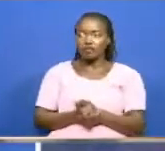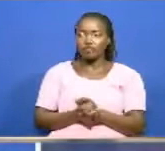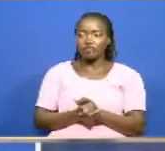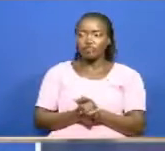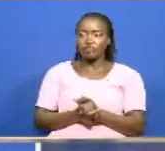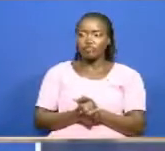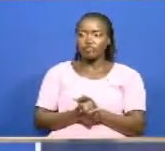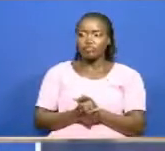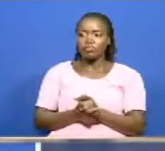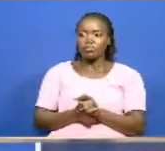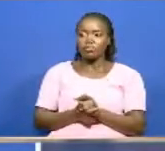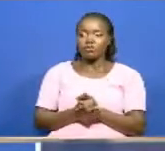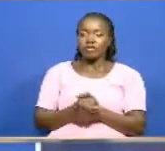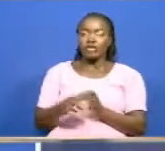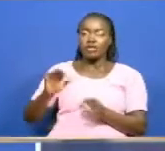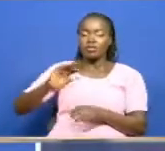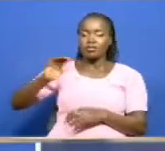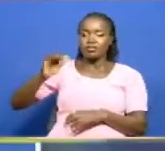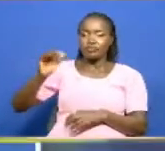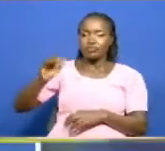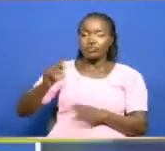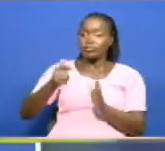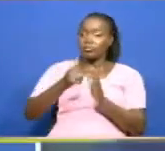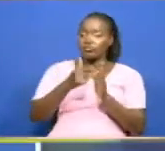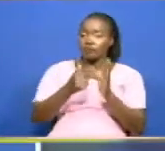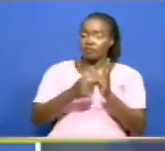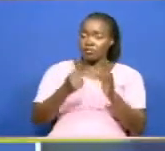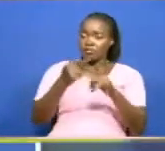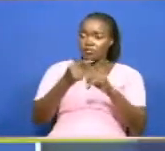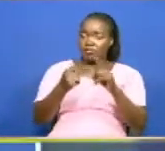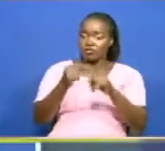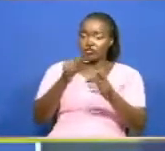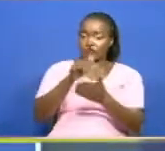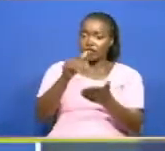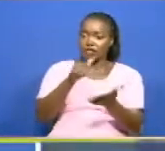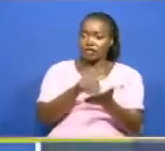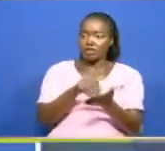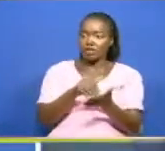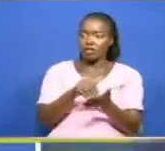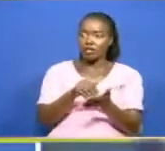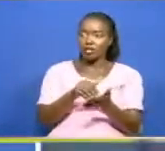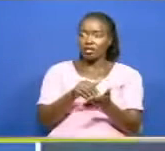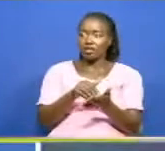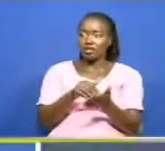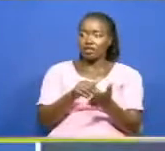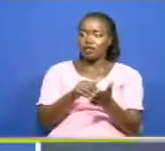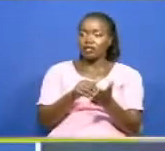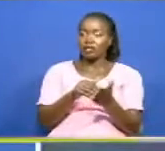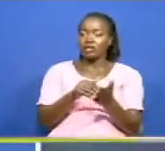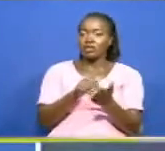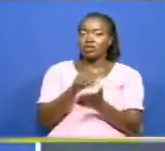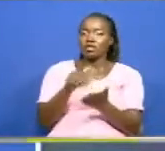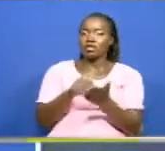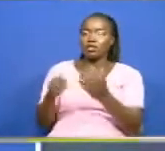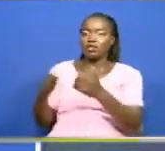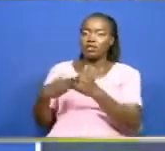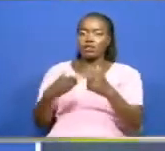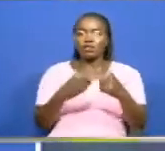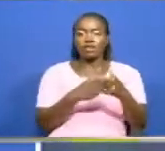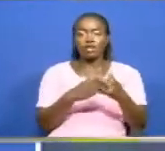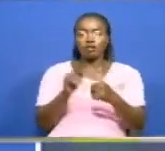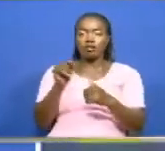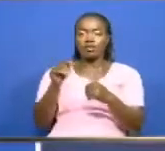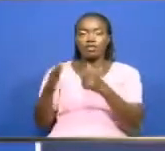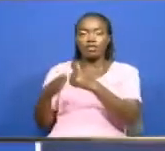3 data center which, according to international standards, we are actually a data center that should be